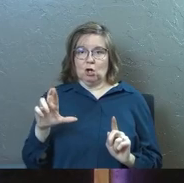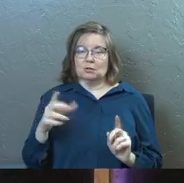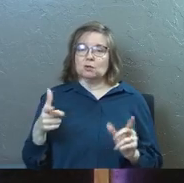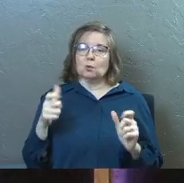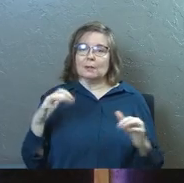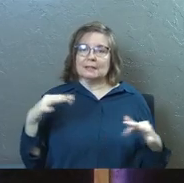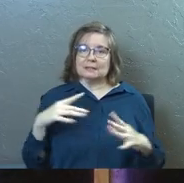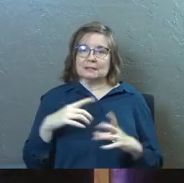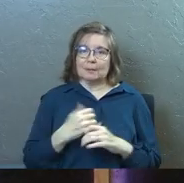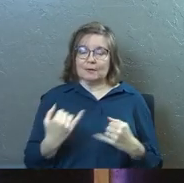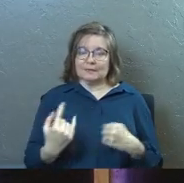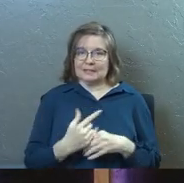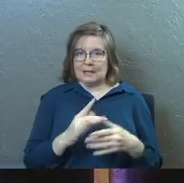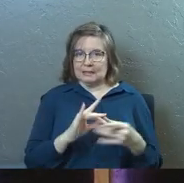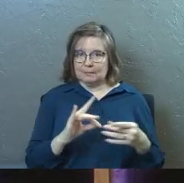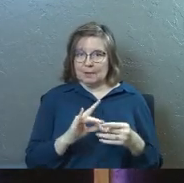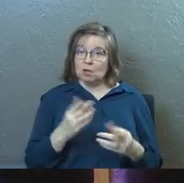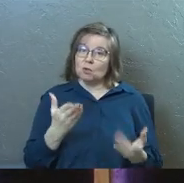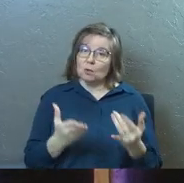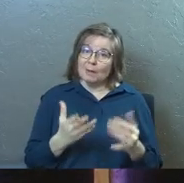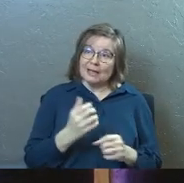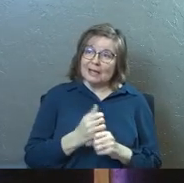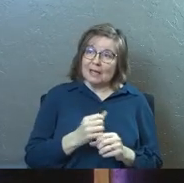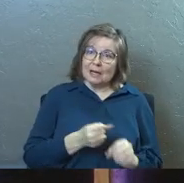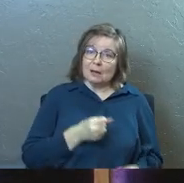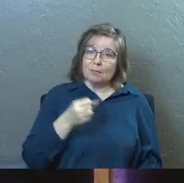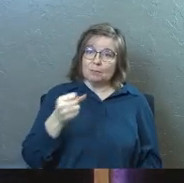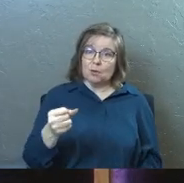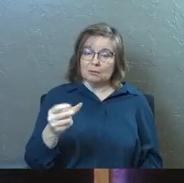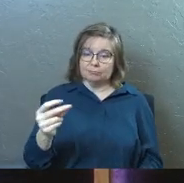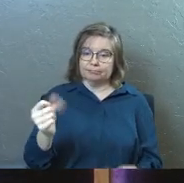quick summary of today's message. You might get put